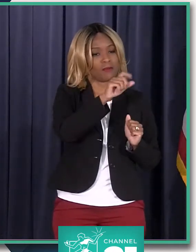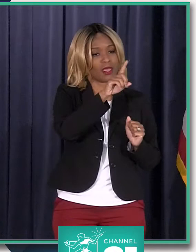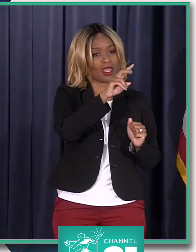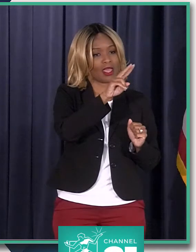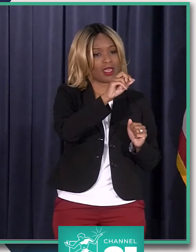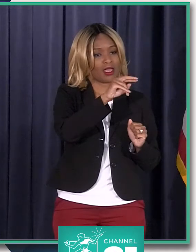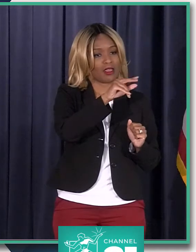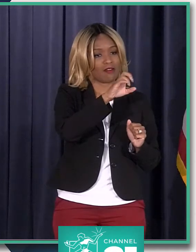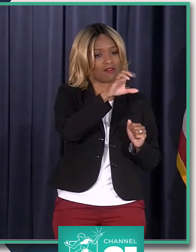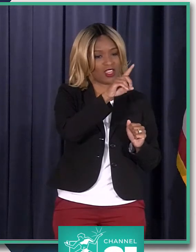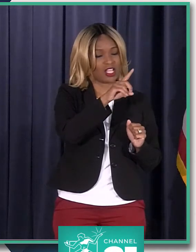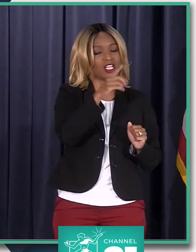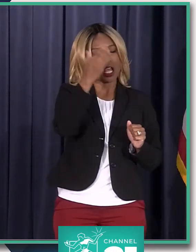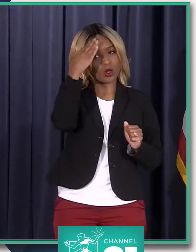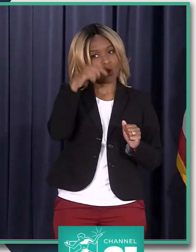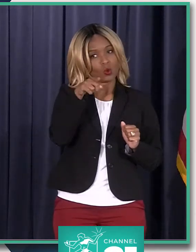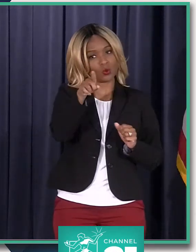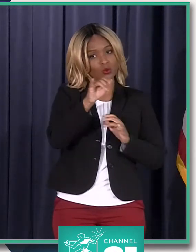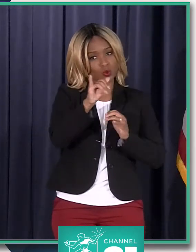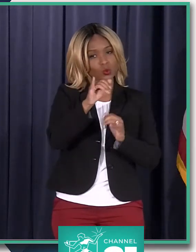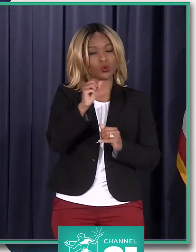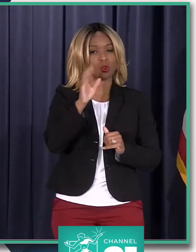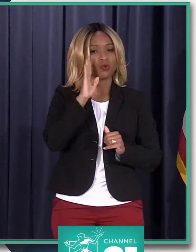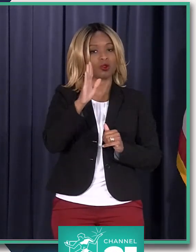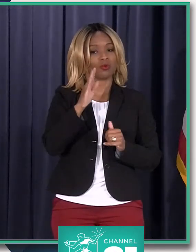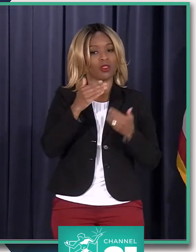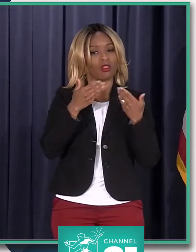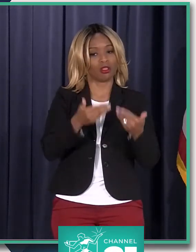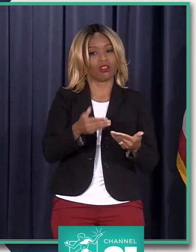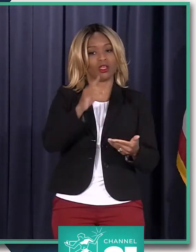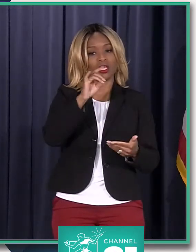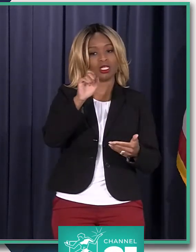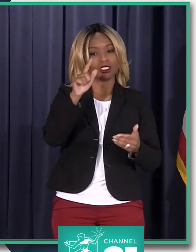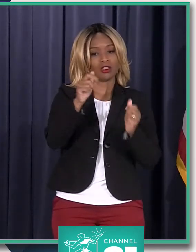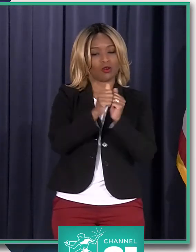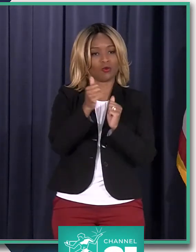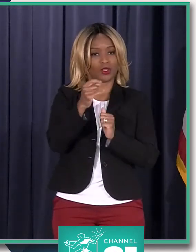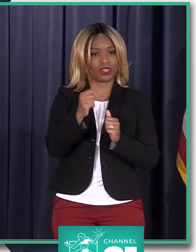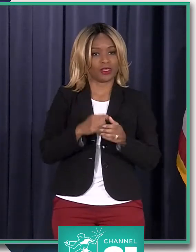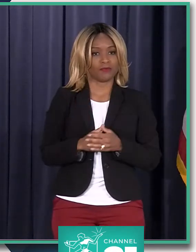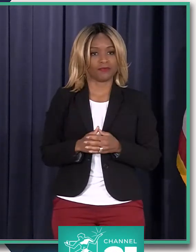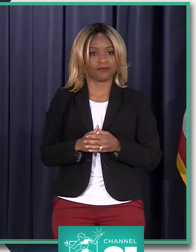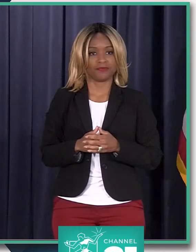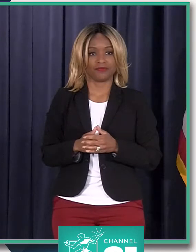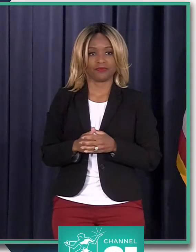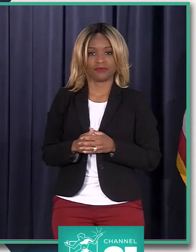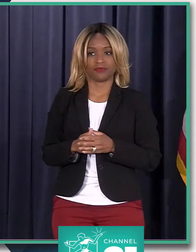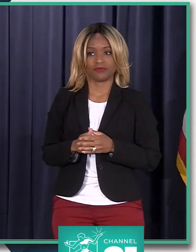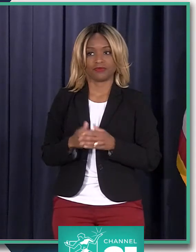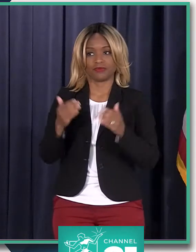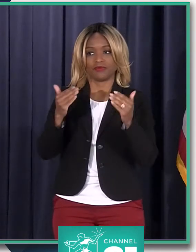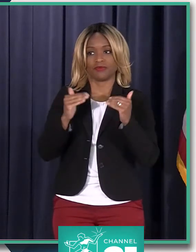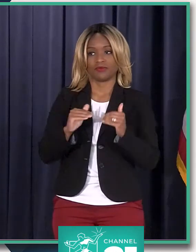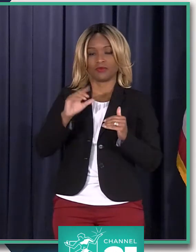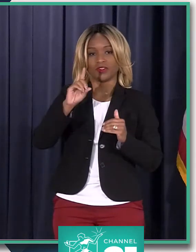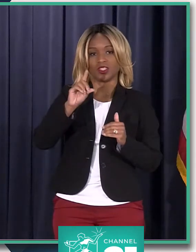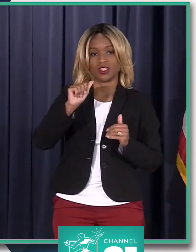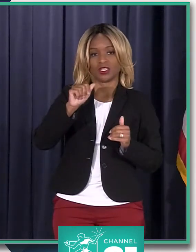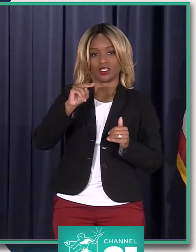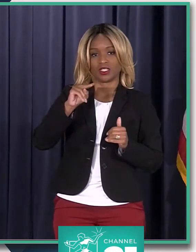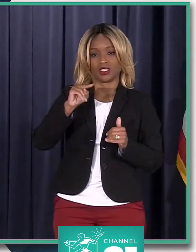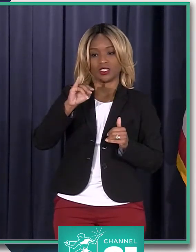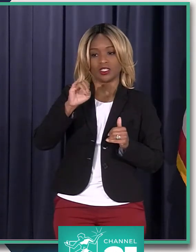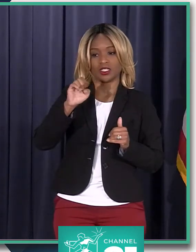So we're not going to back down. We'll get it dealt with. Okay, who's next? Next is Danielle.